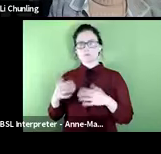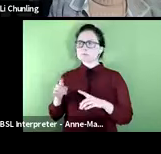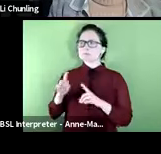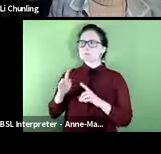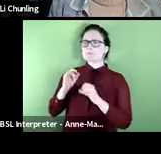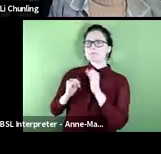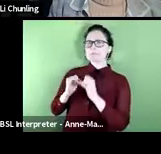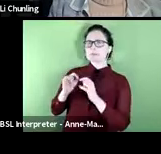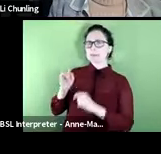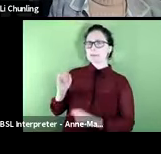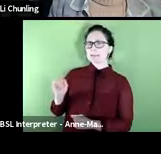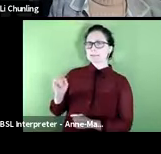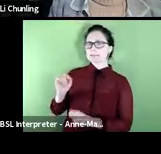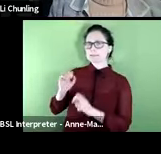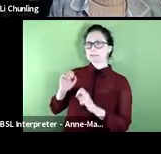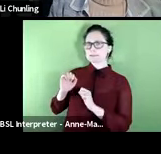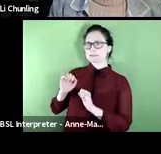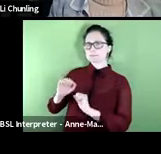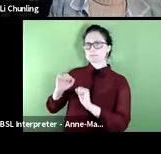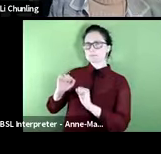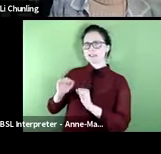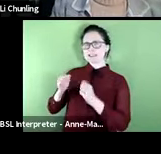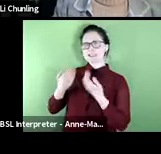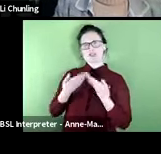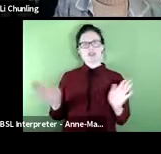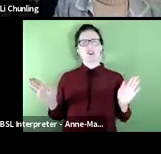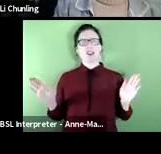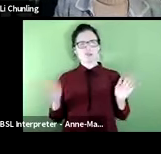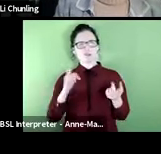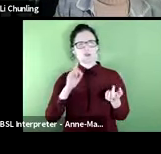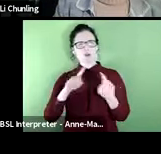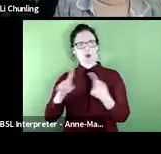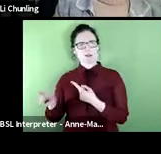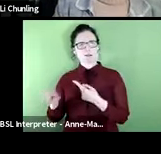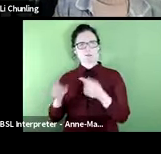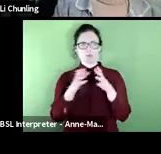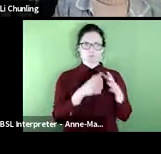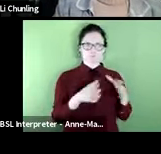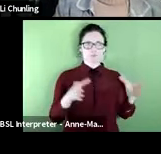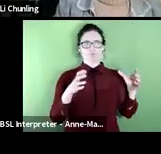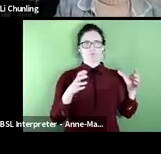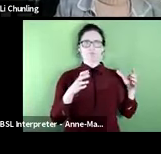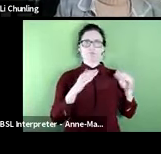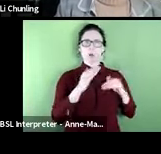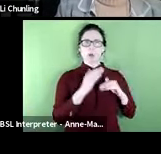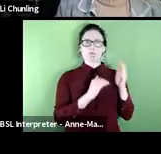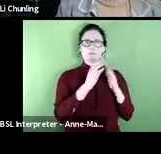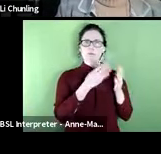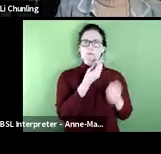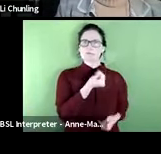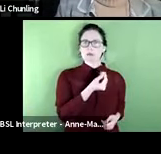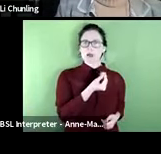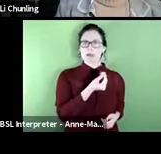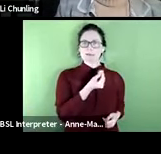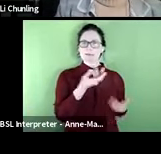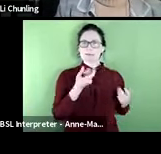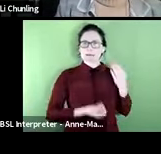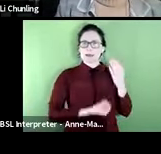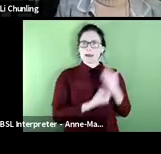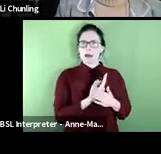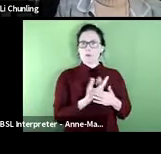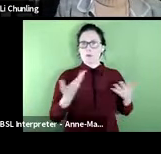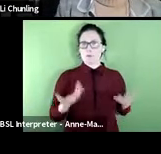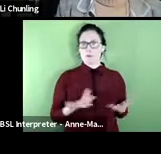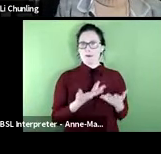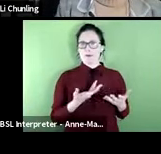that he is generalizing from a particular kind of boom in property prices, which has taken place in a